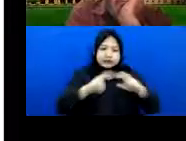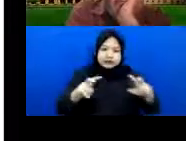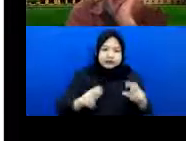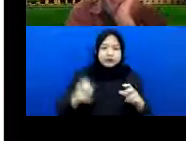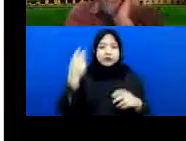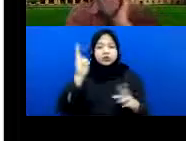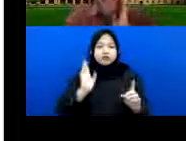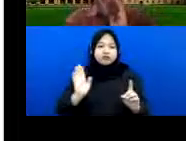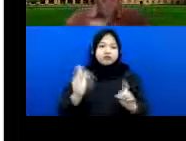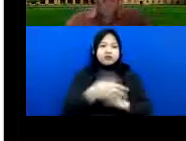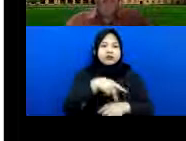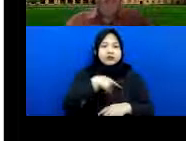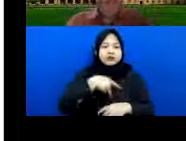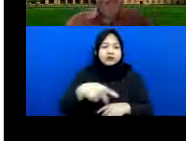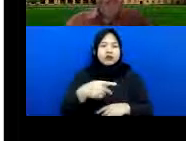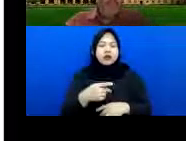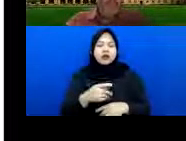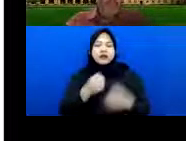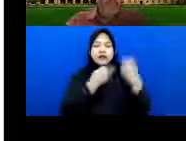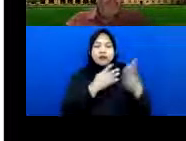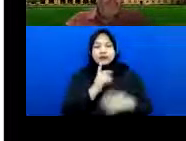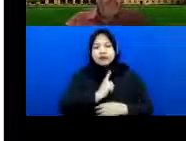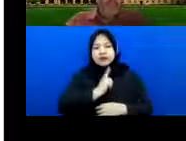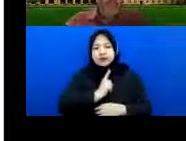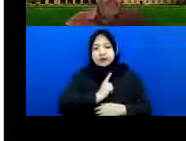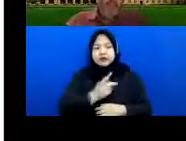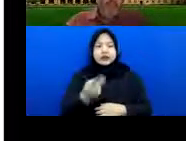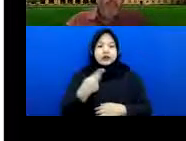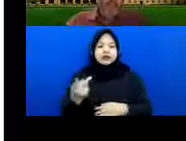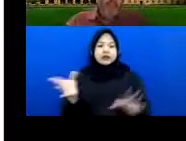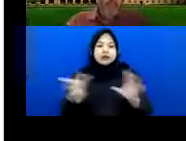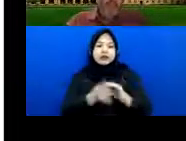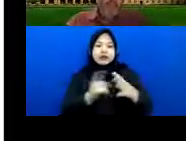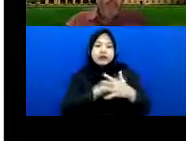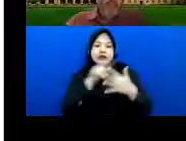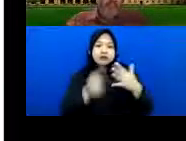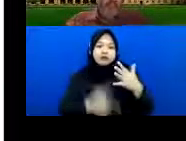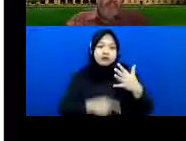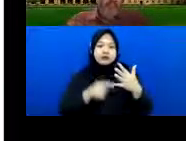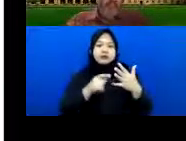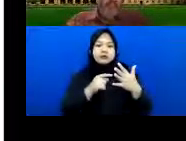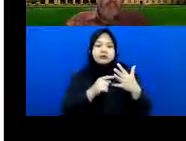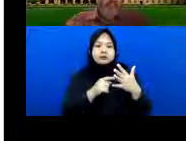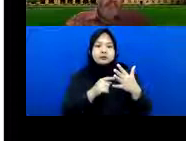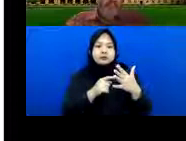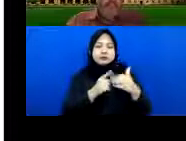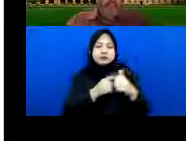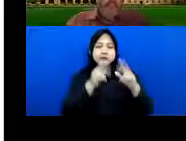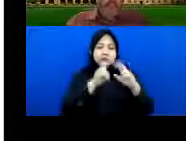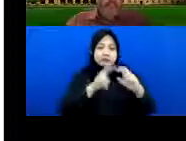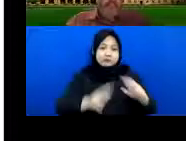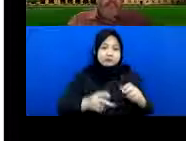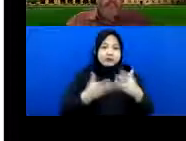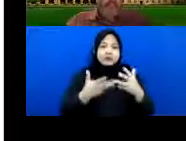protecting the participant personal information. We also gonna include 5 elements, and the researcher will obtain